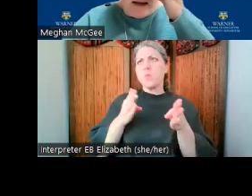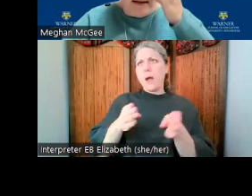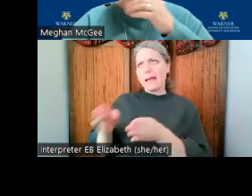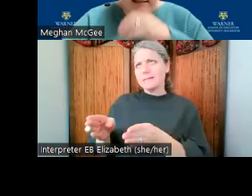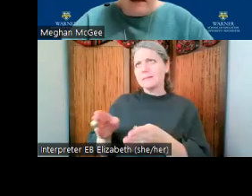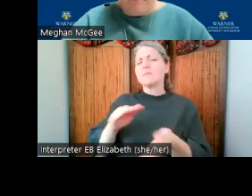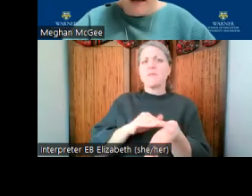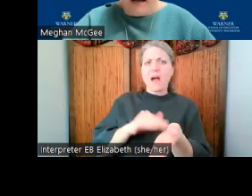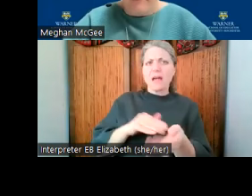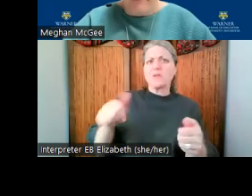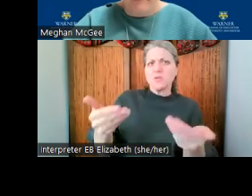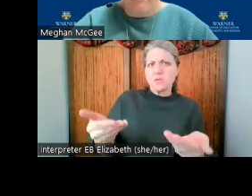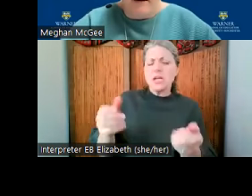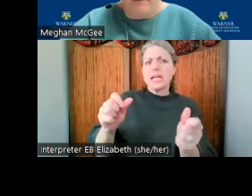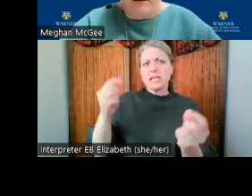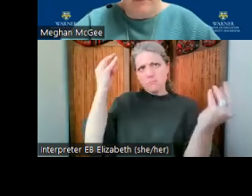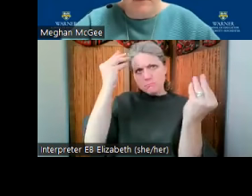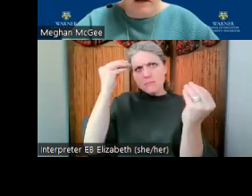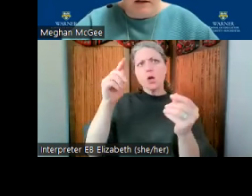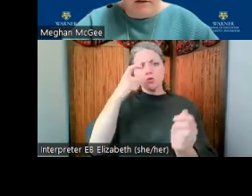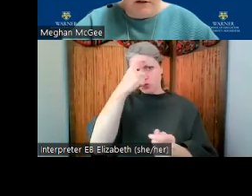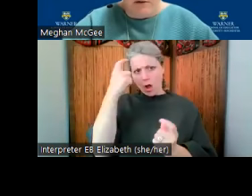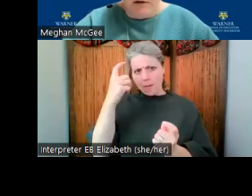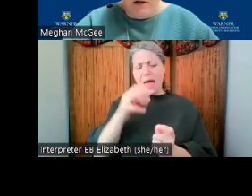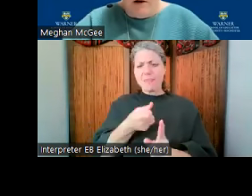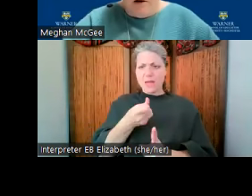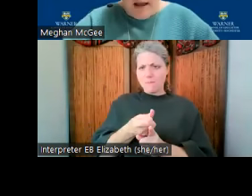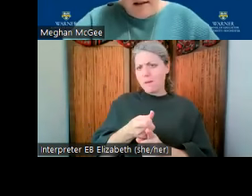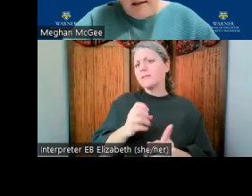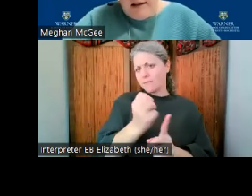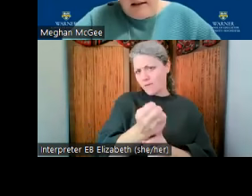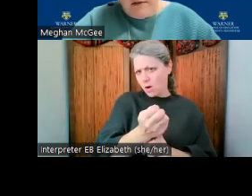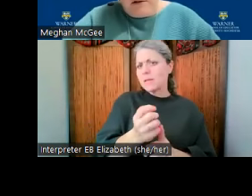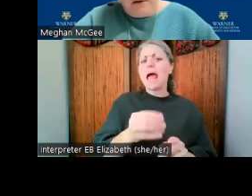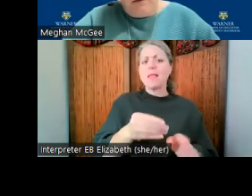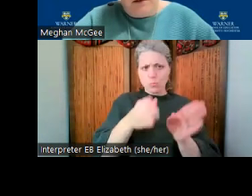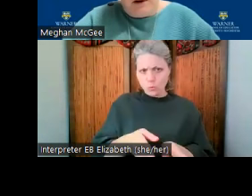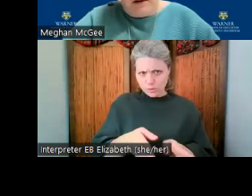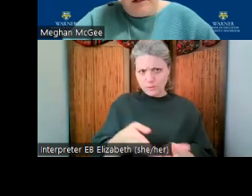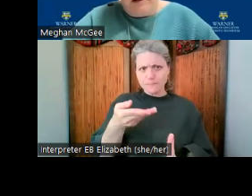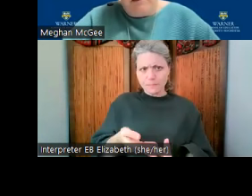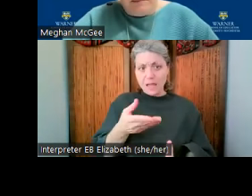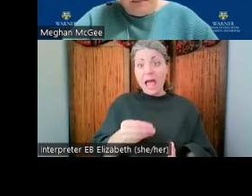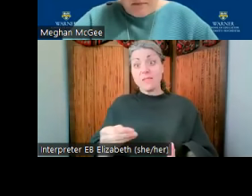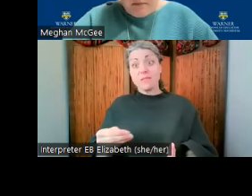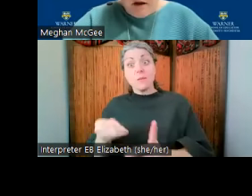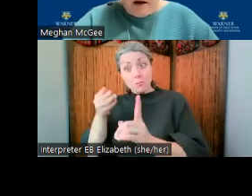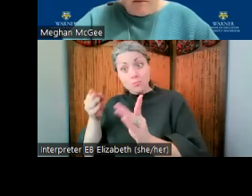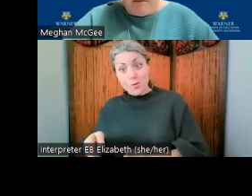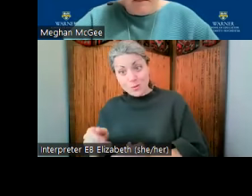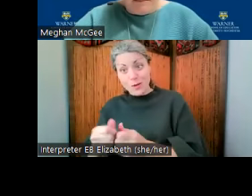trauma and its impact in the environment for the individual and the individual with autism.